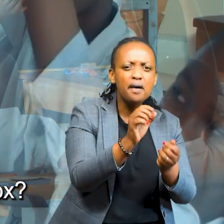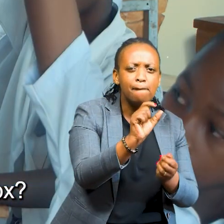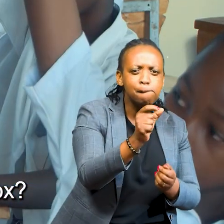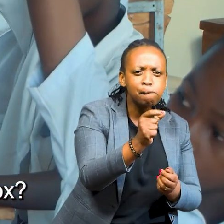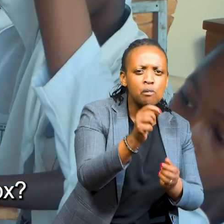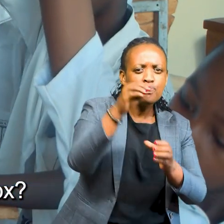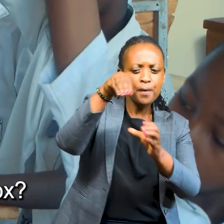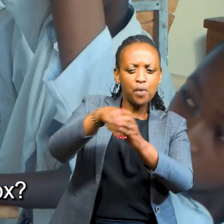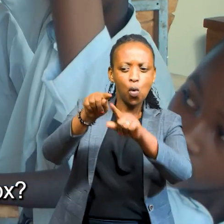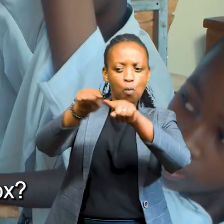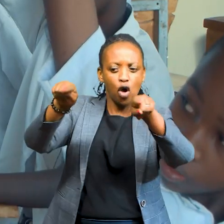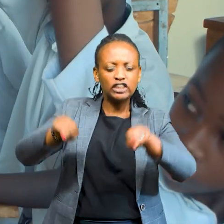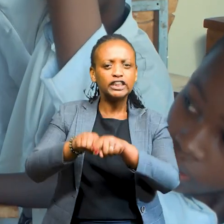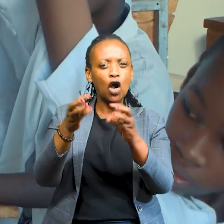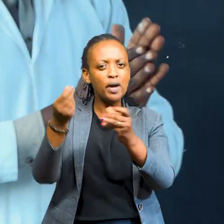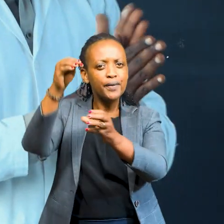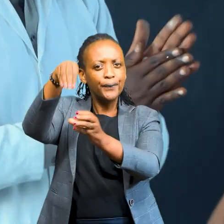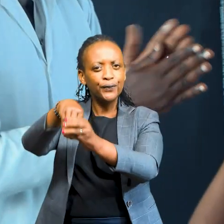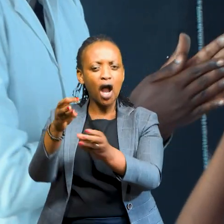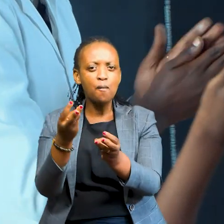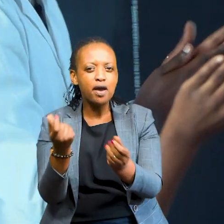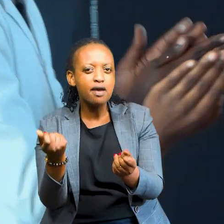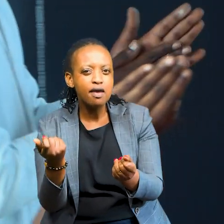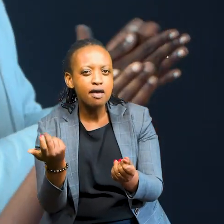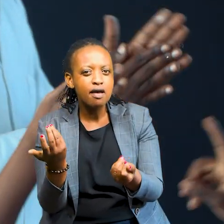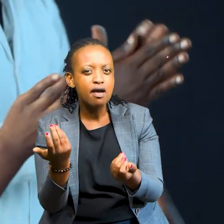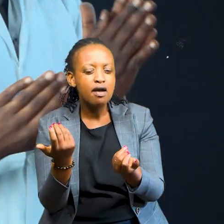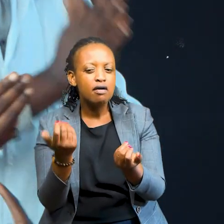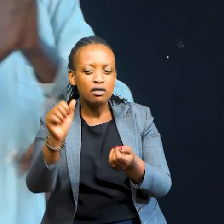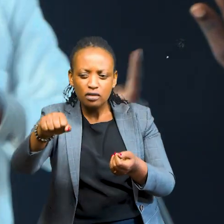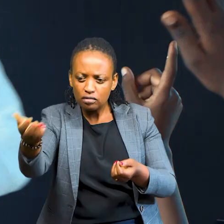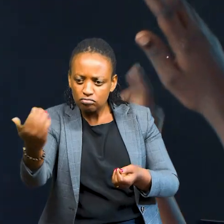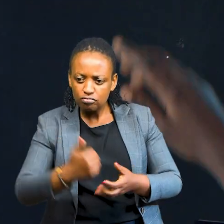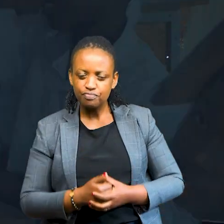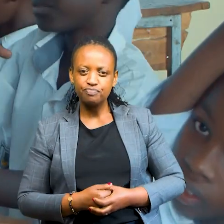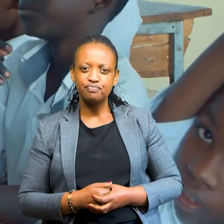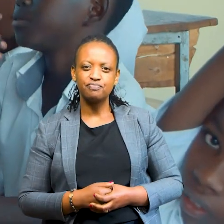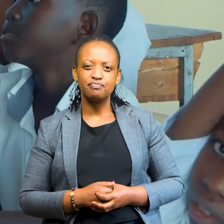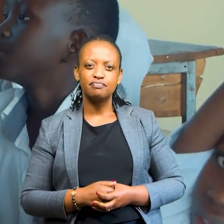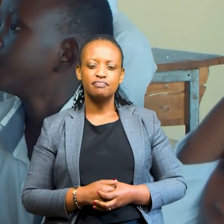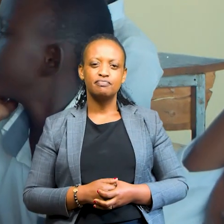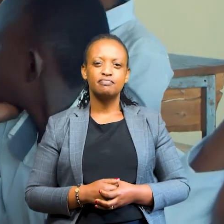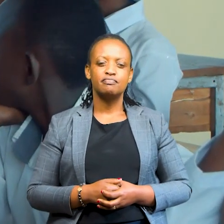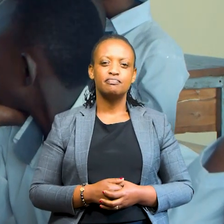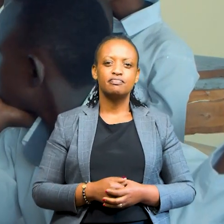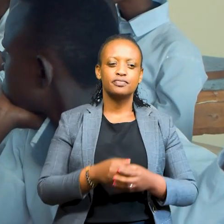counters should be in this box? Okay. How many? Deborah.